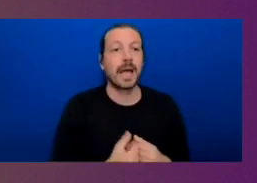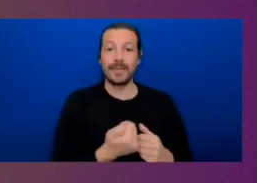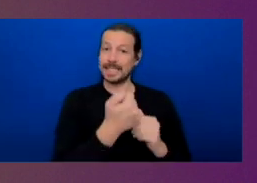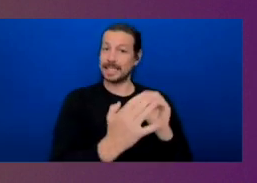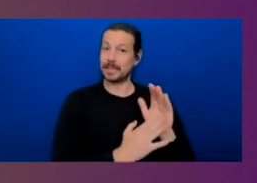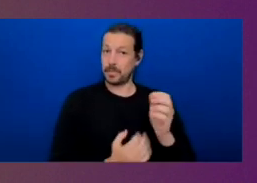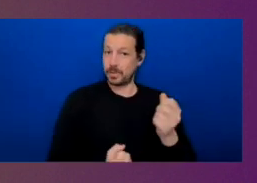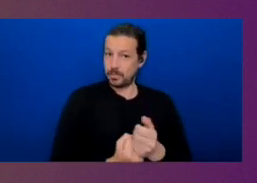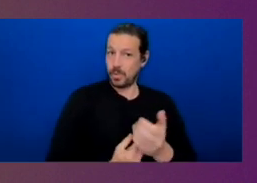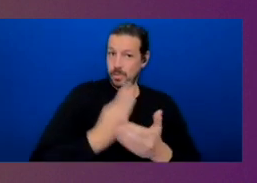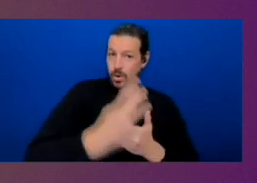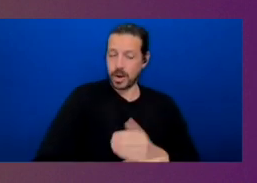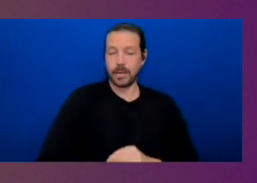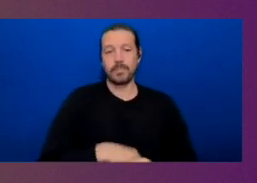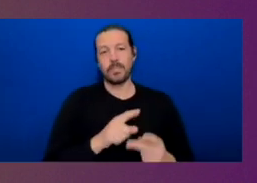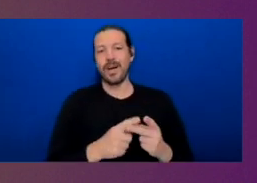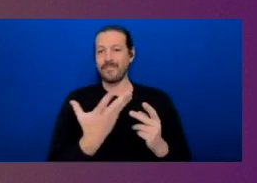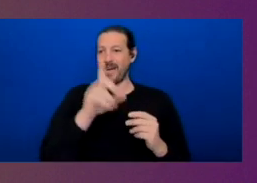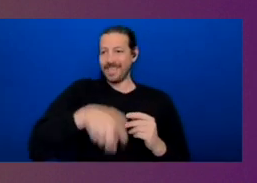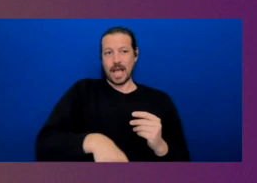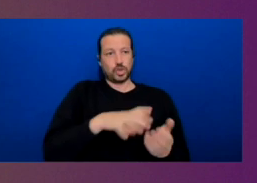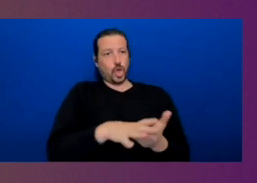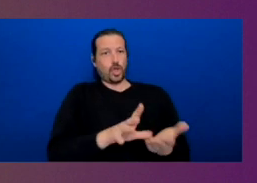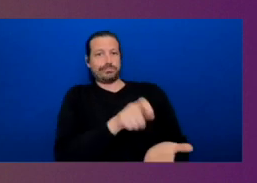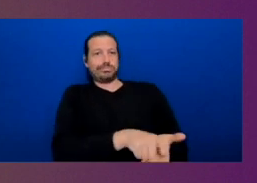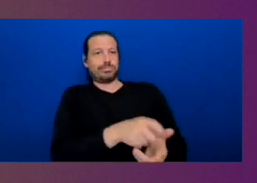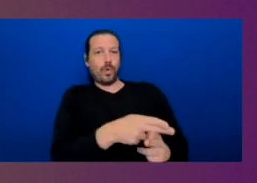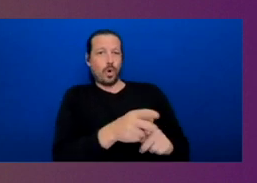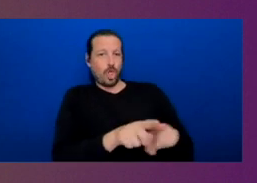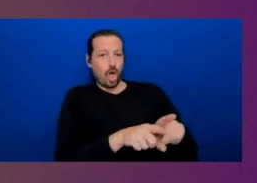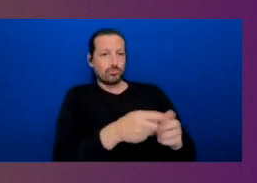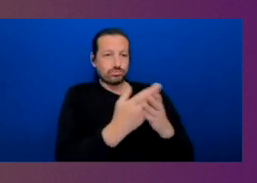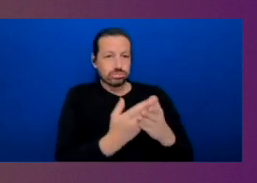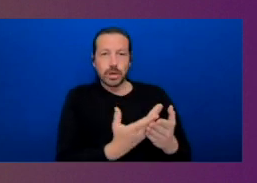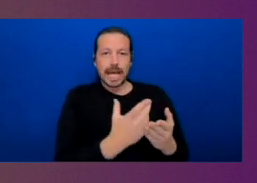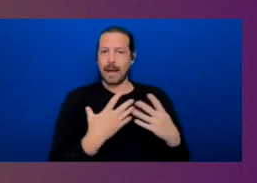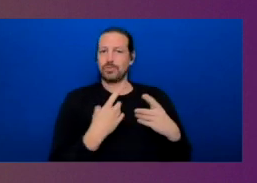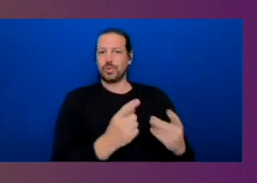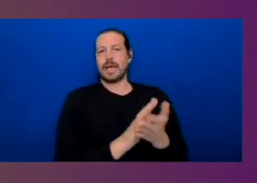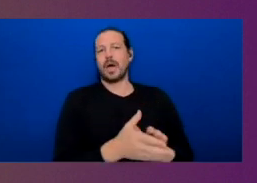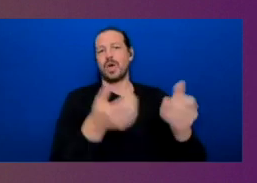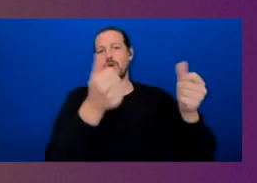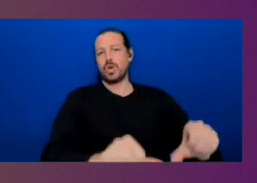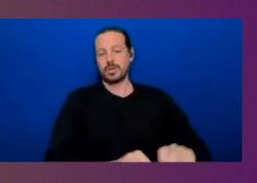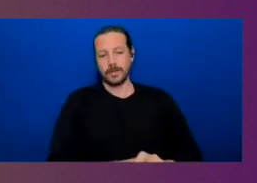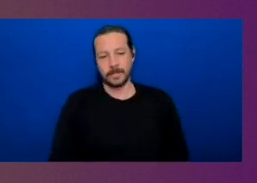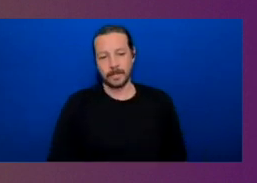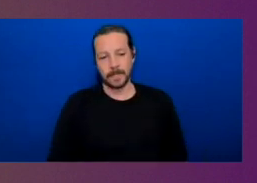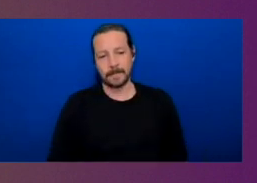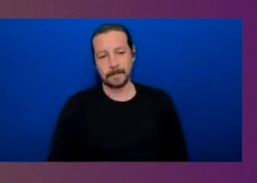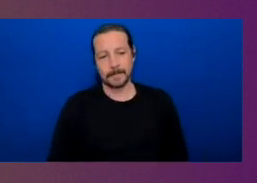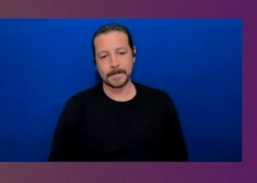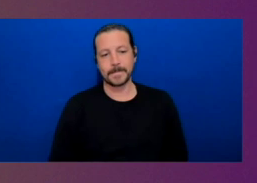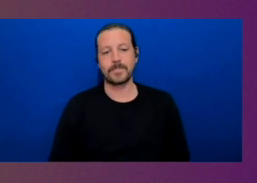program, $5,000 donation to your learning, and you can put that to use in whatever way you choose. And we